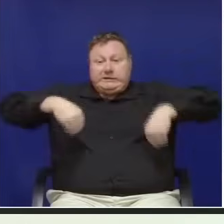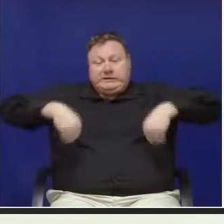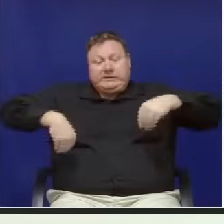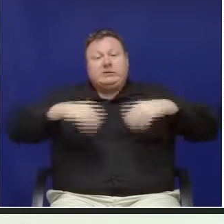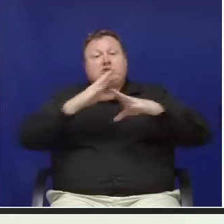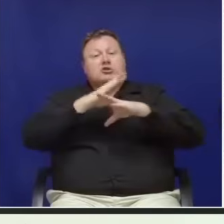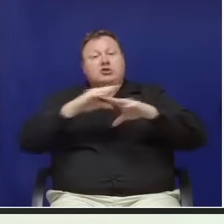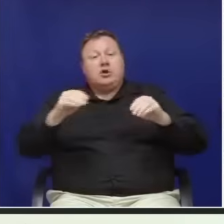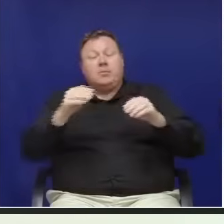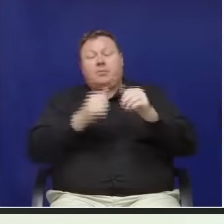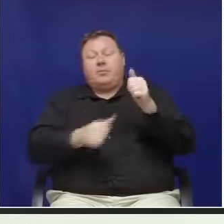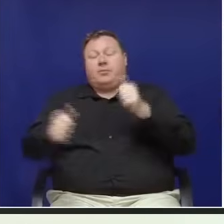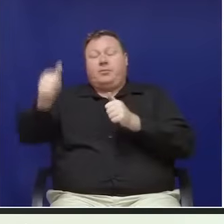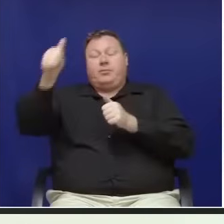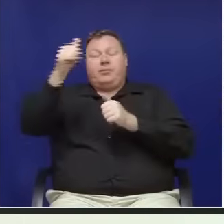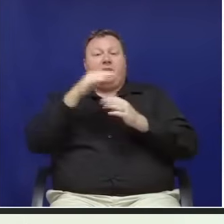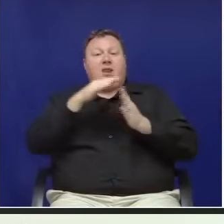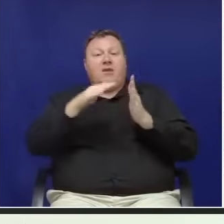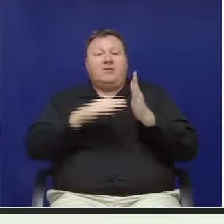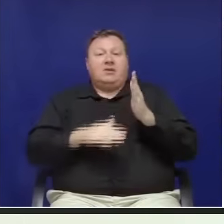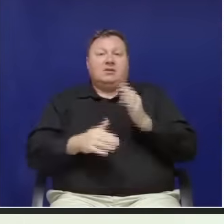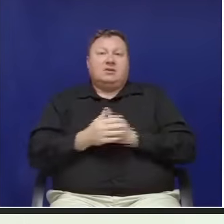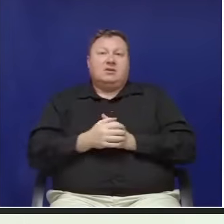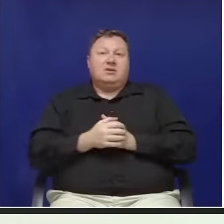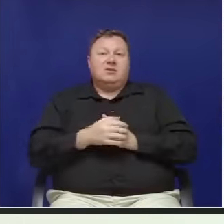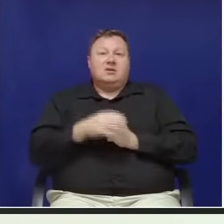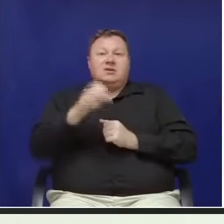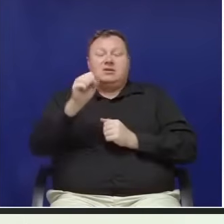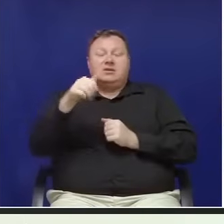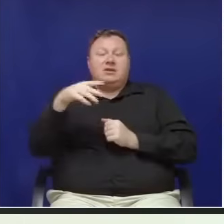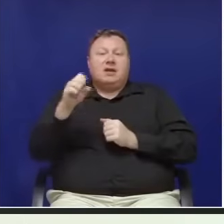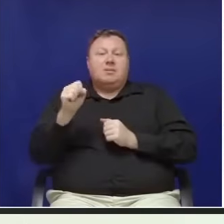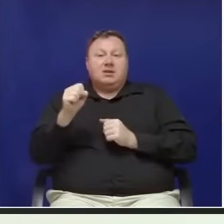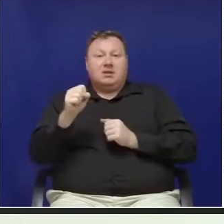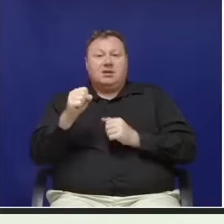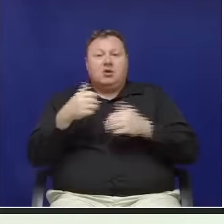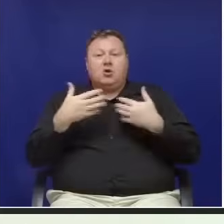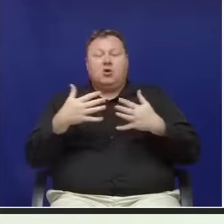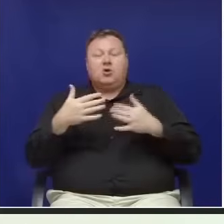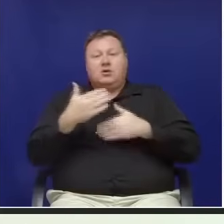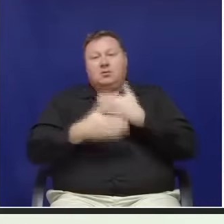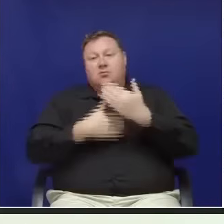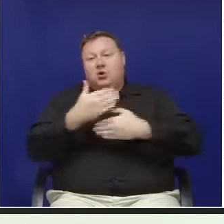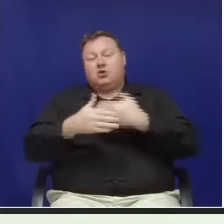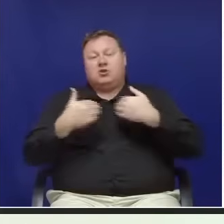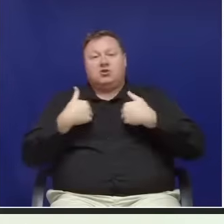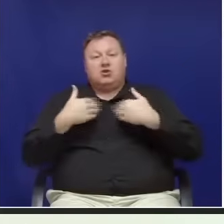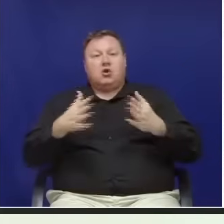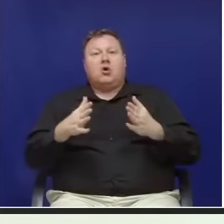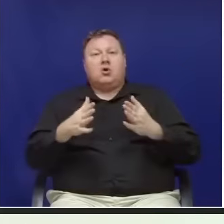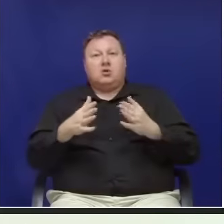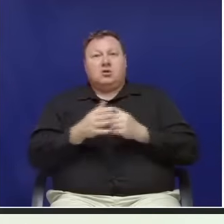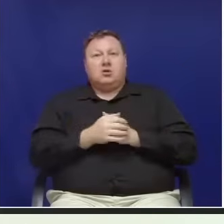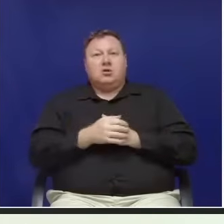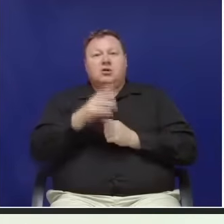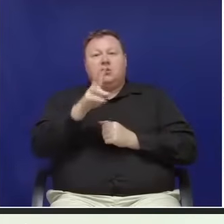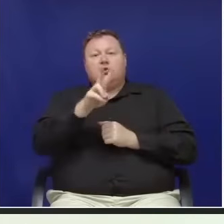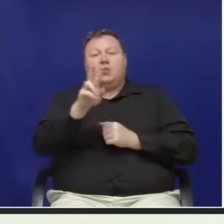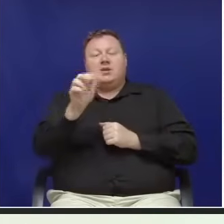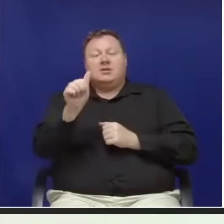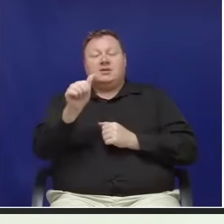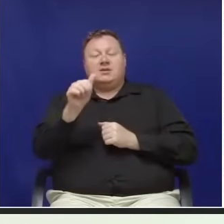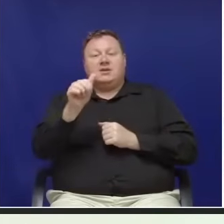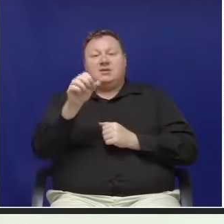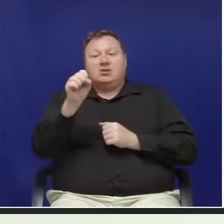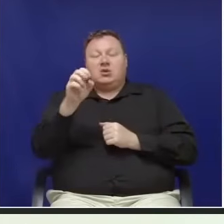ranks. In this regard, the SAPS has commenced with the process announced by the President during the 2026 State